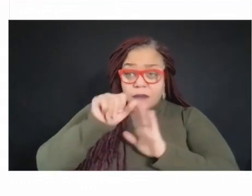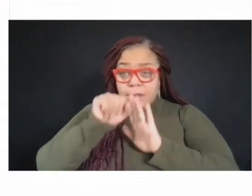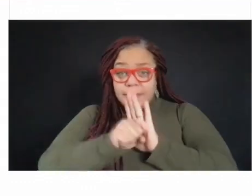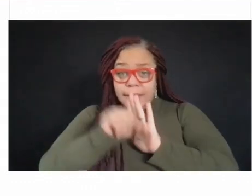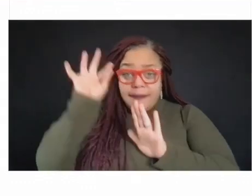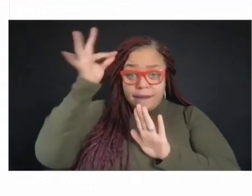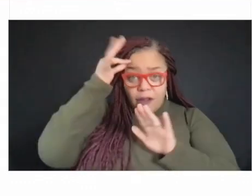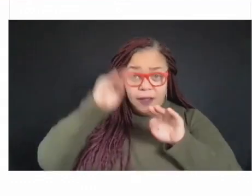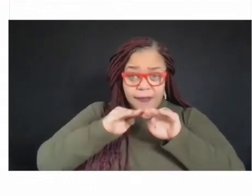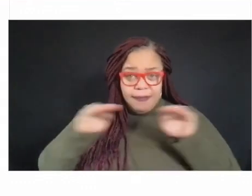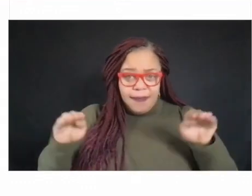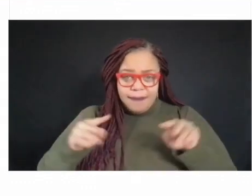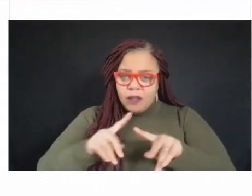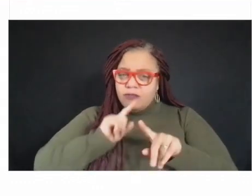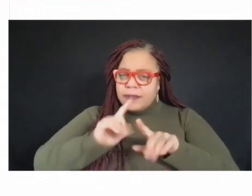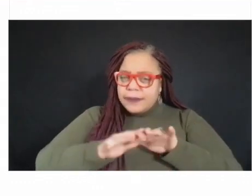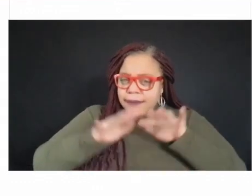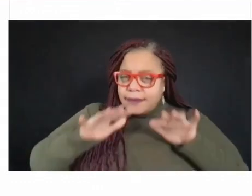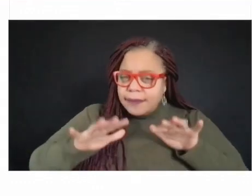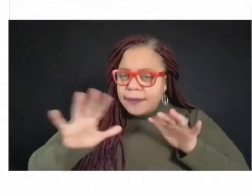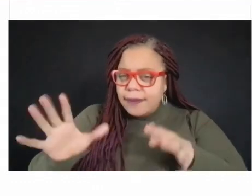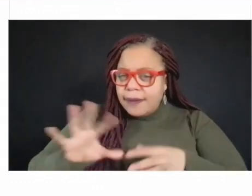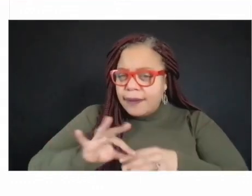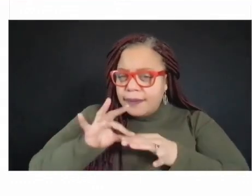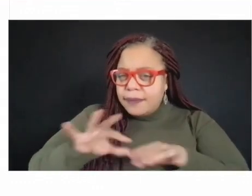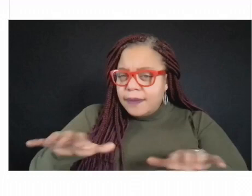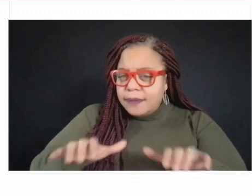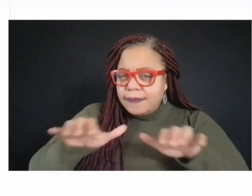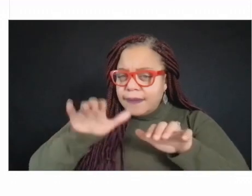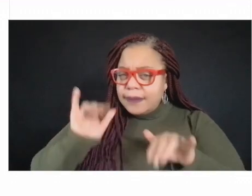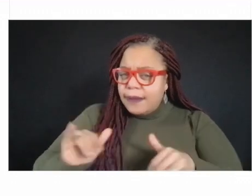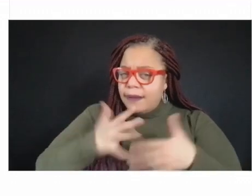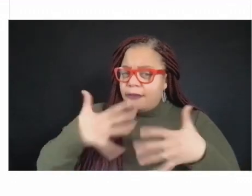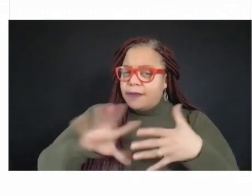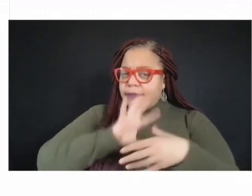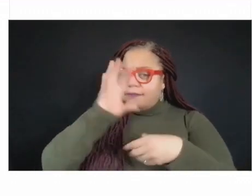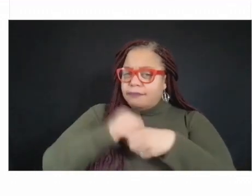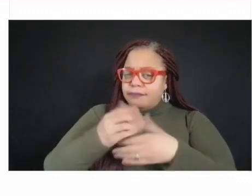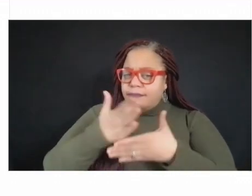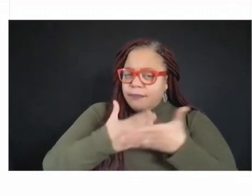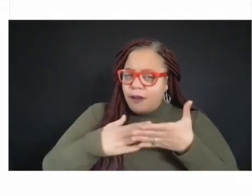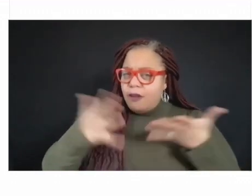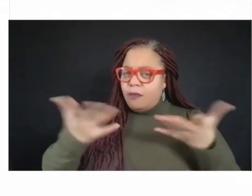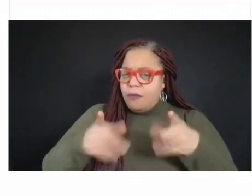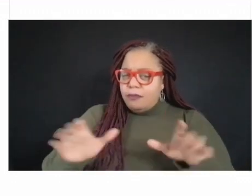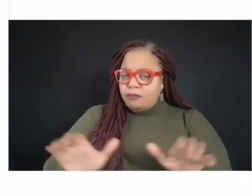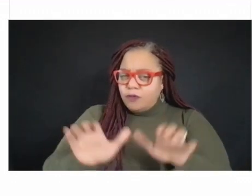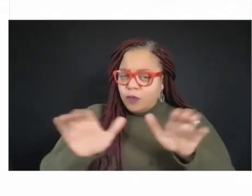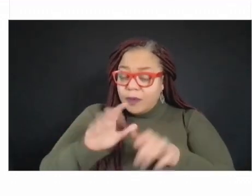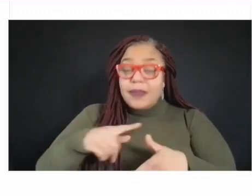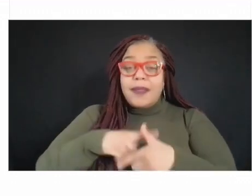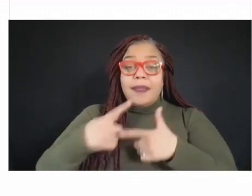kind of already part and parcel with what you're doing? And then if others would like to comment, please go ahead.